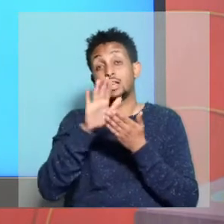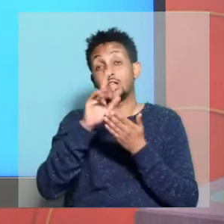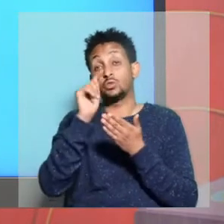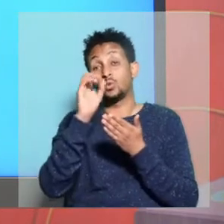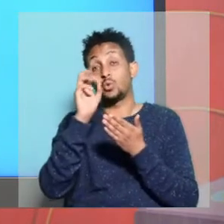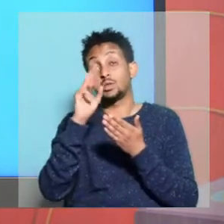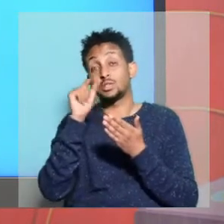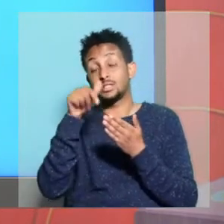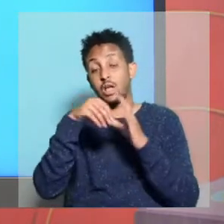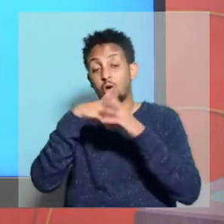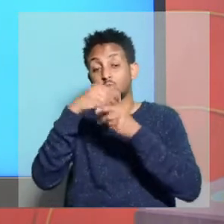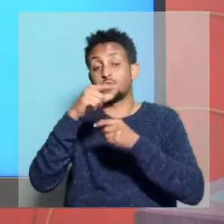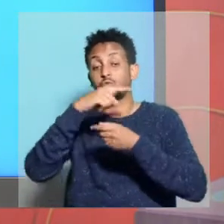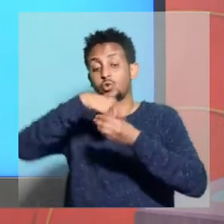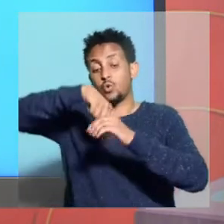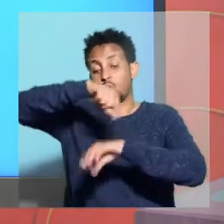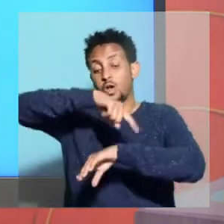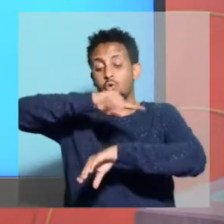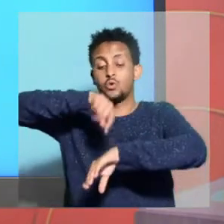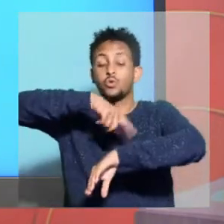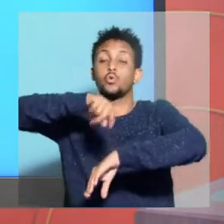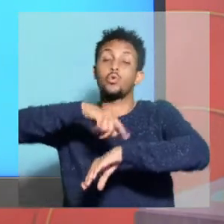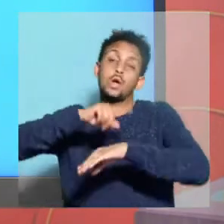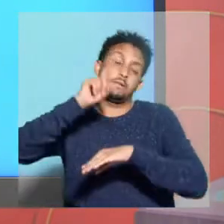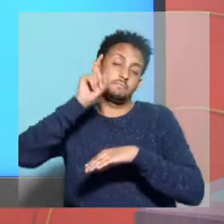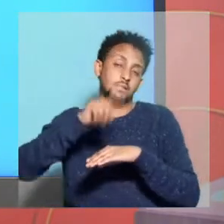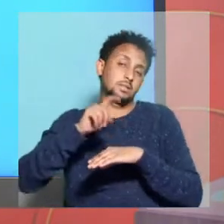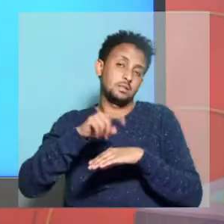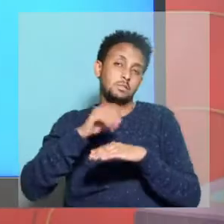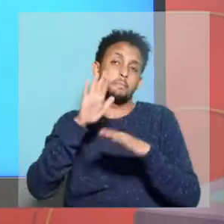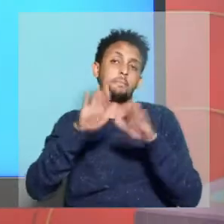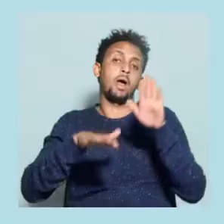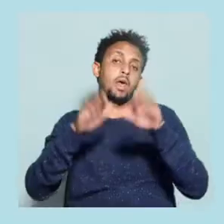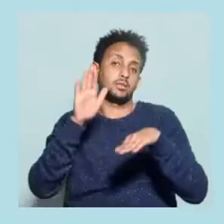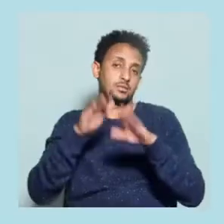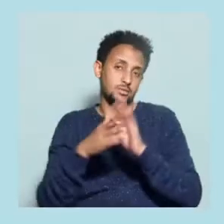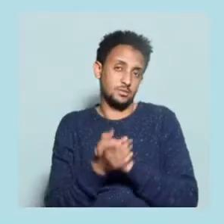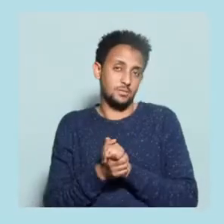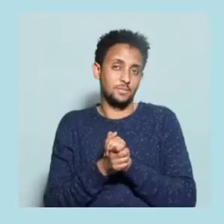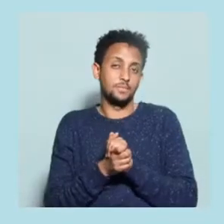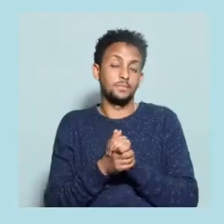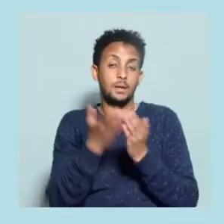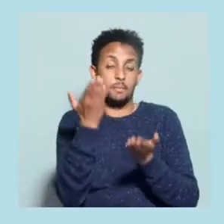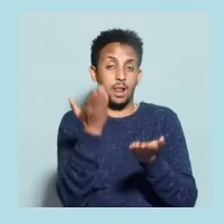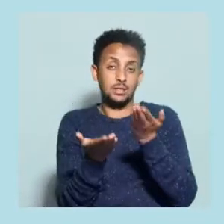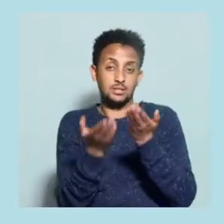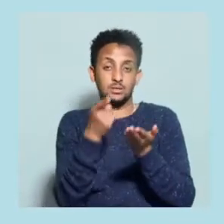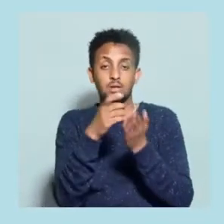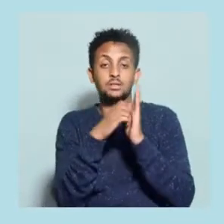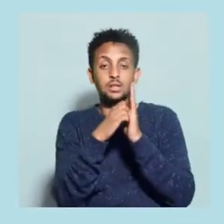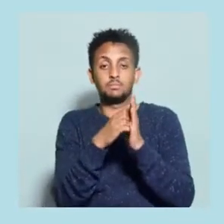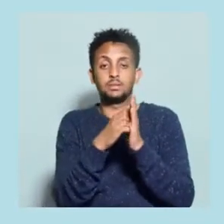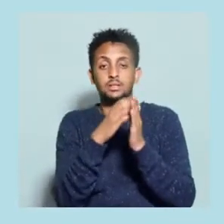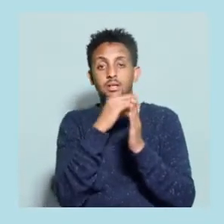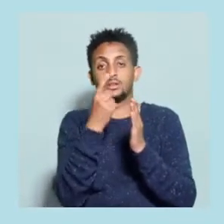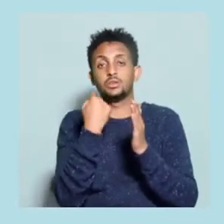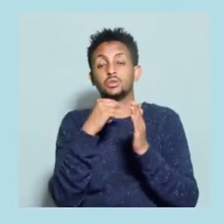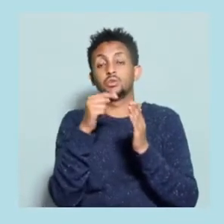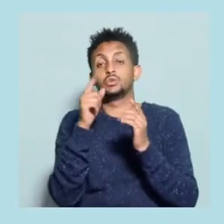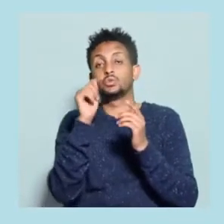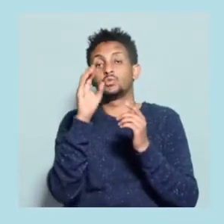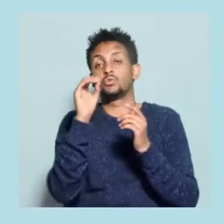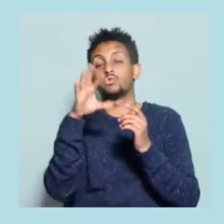torque, that's our acting clockwise and counterclockwise must be balanced. Now here one example. So to